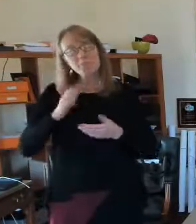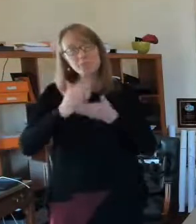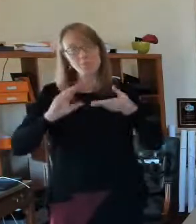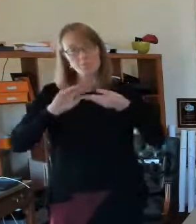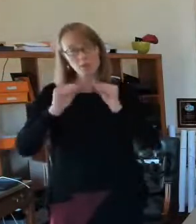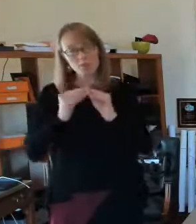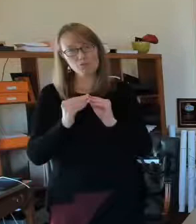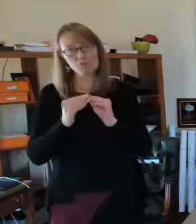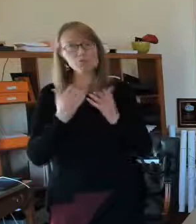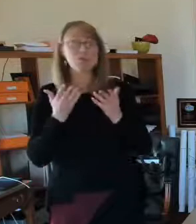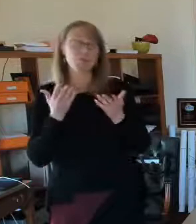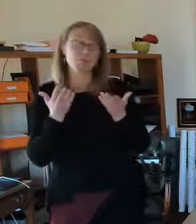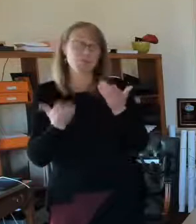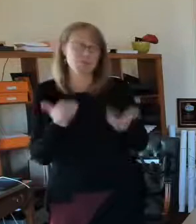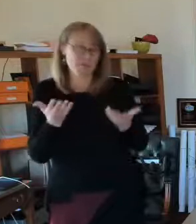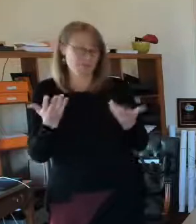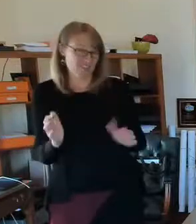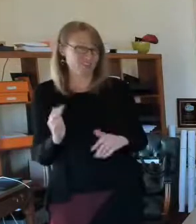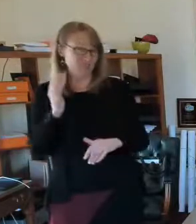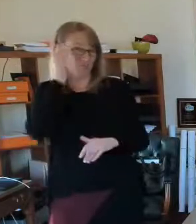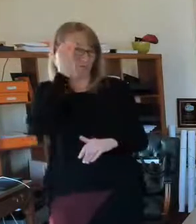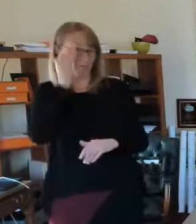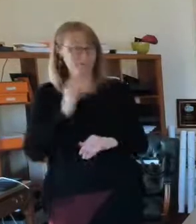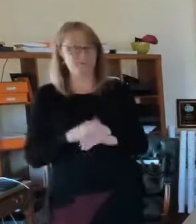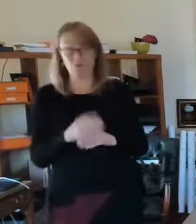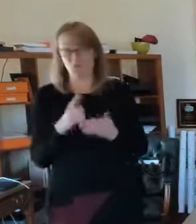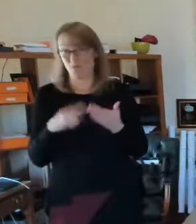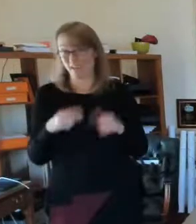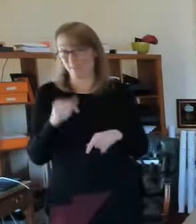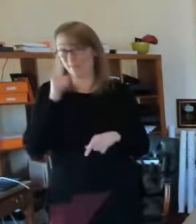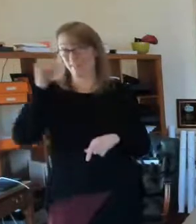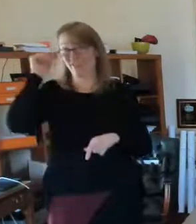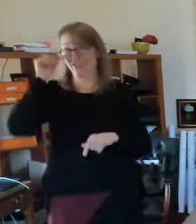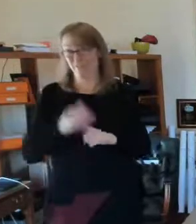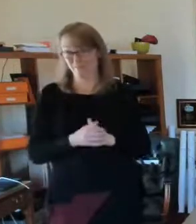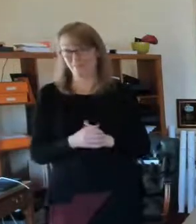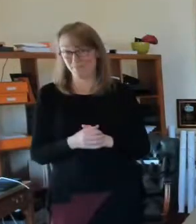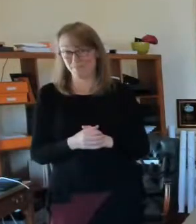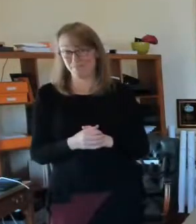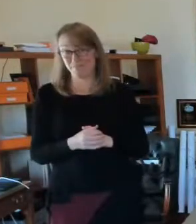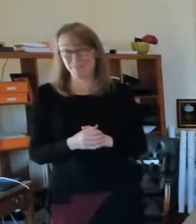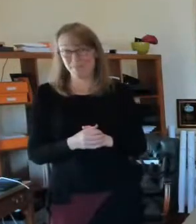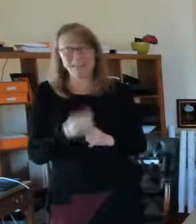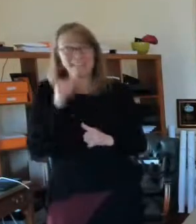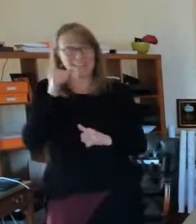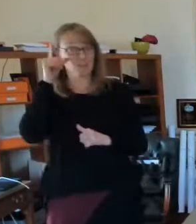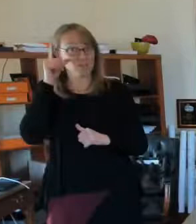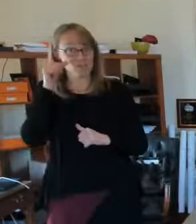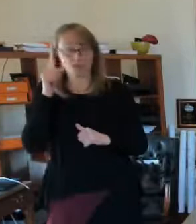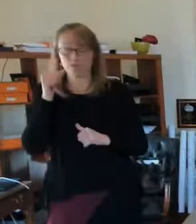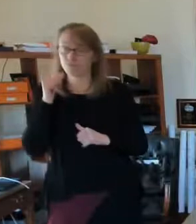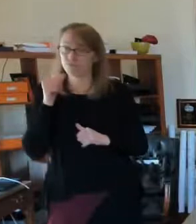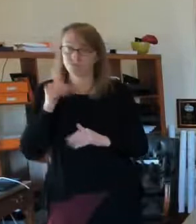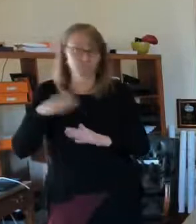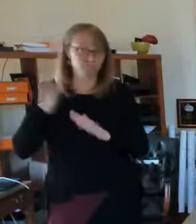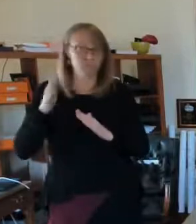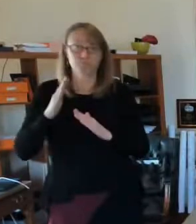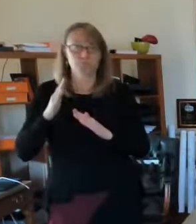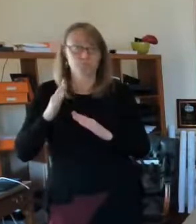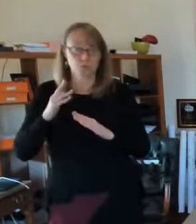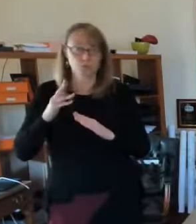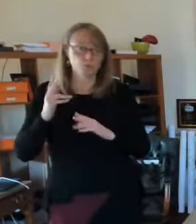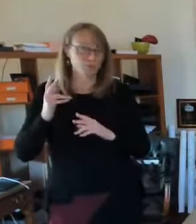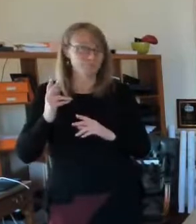likely know that yesterday was the highest number of cases in the United